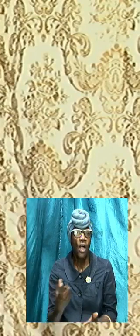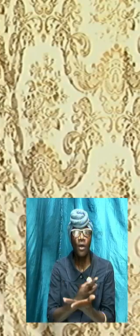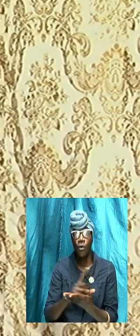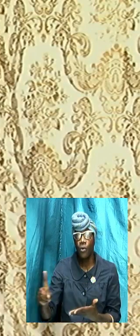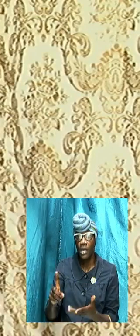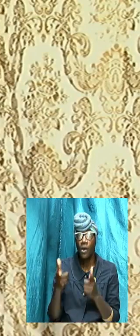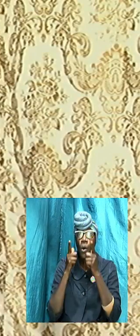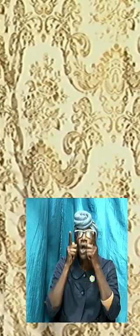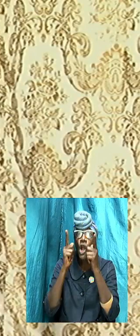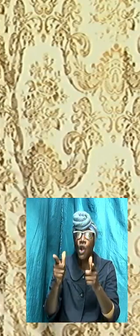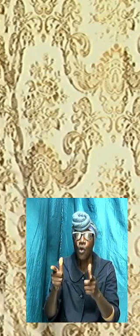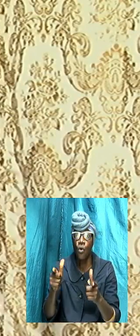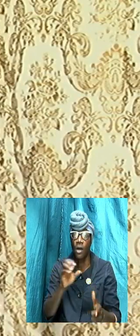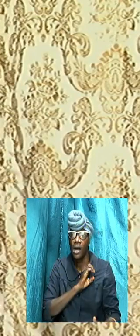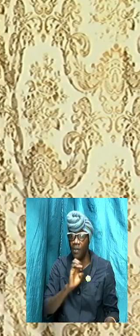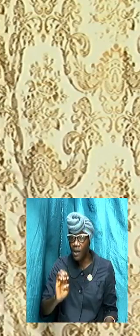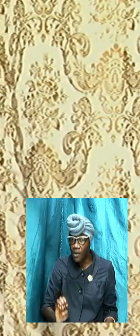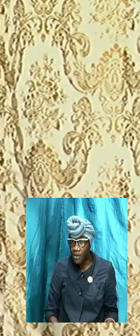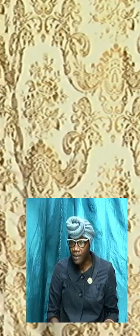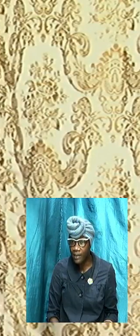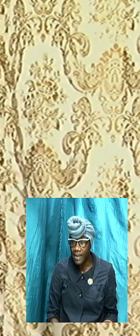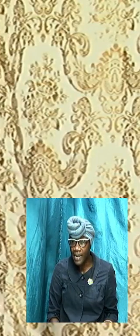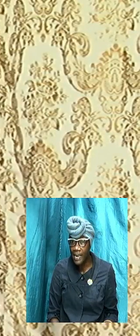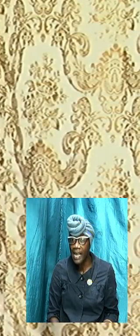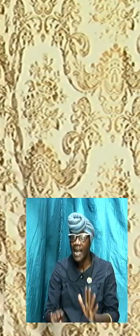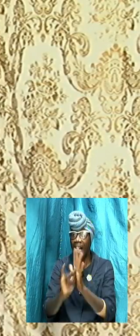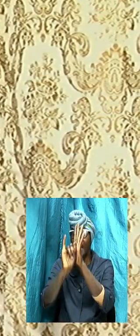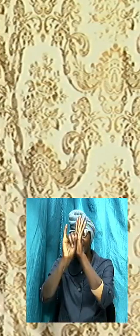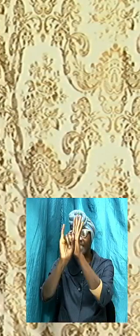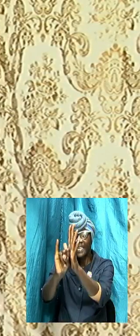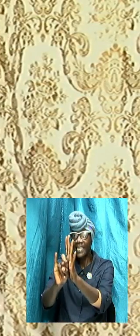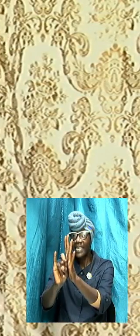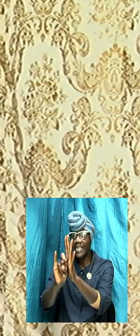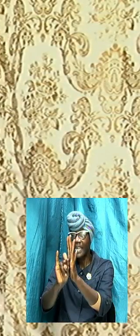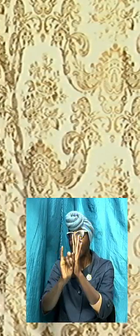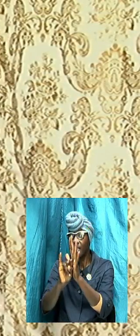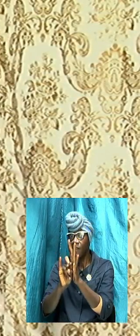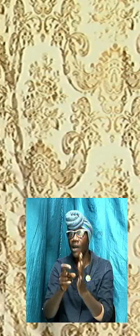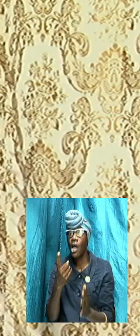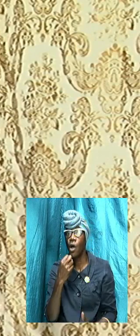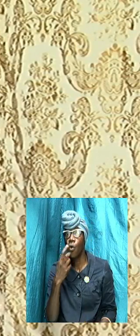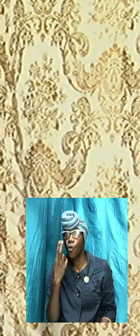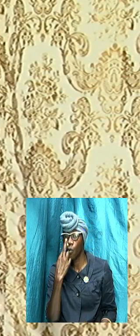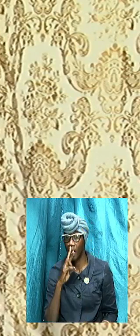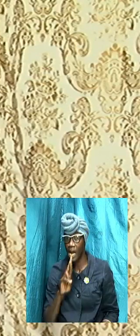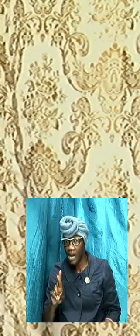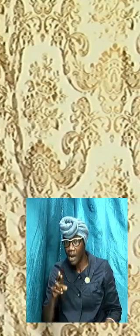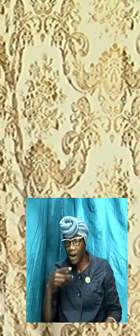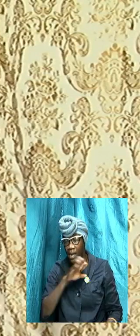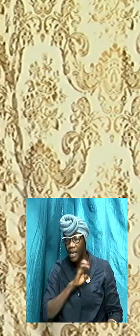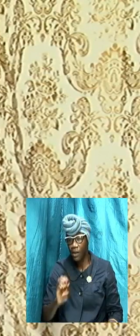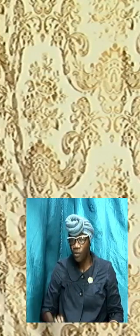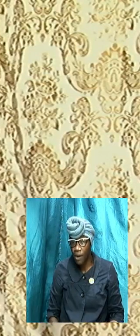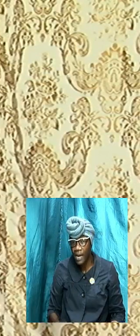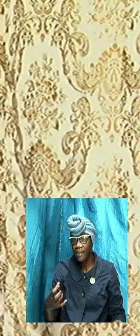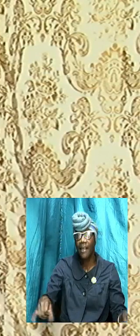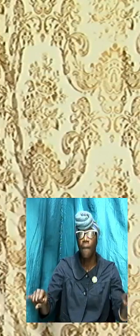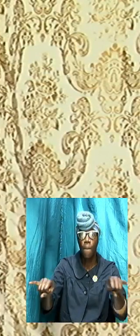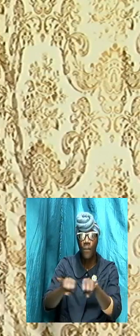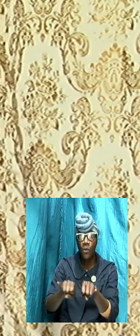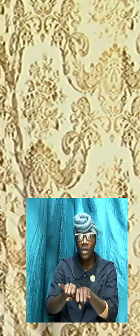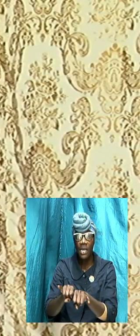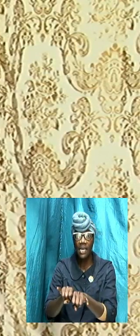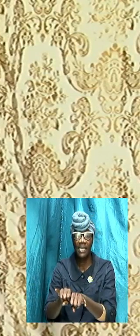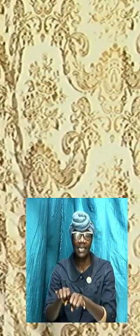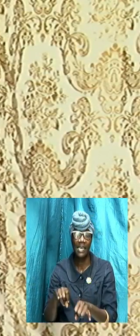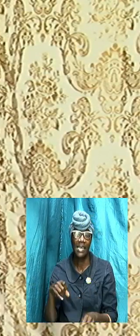the Christian identity and we identified who we are in Christ. And it's important for each and every one of us